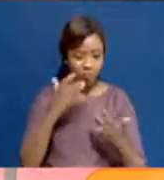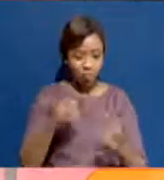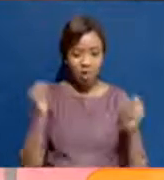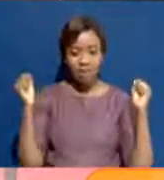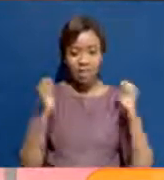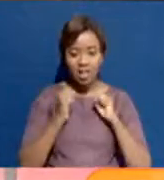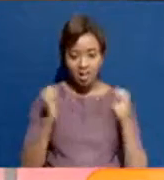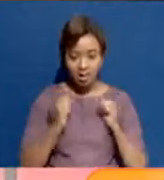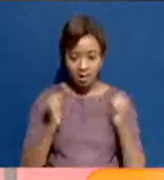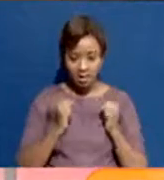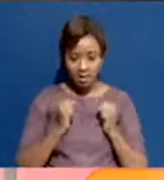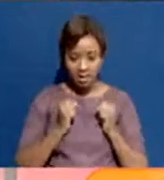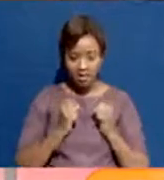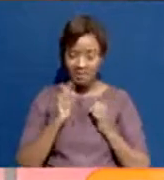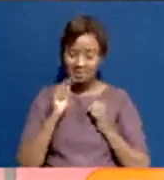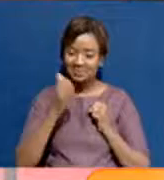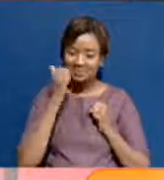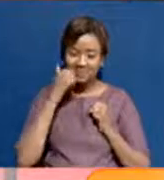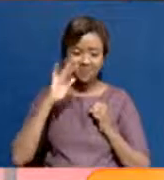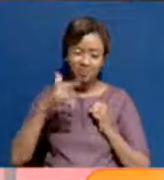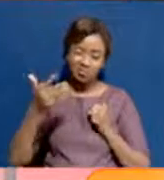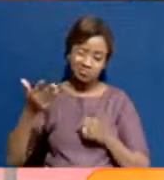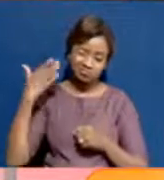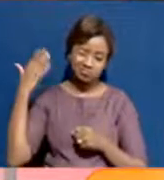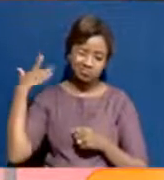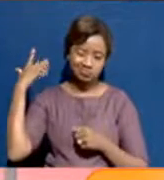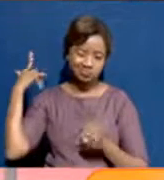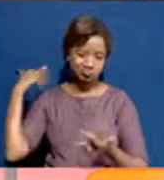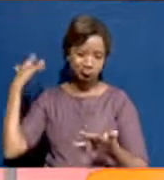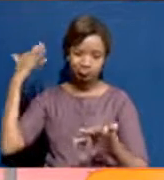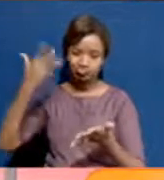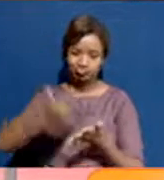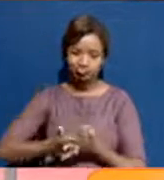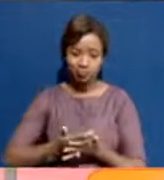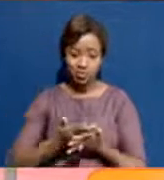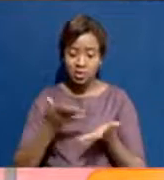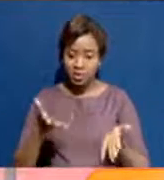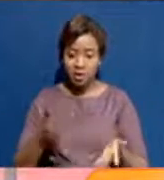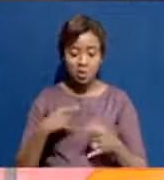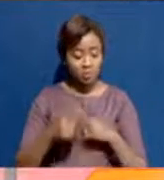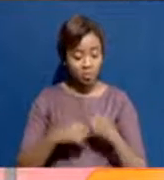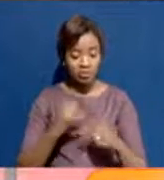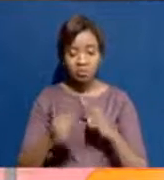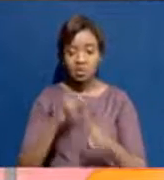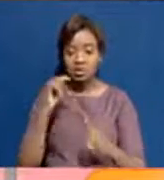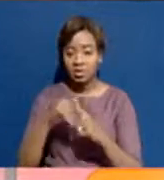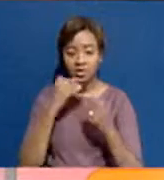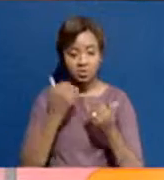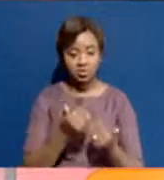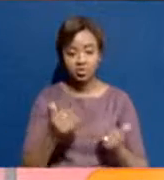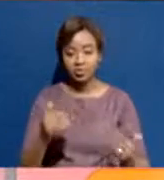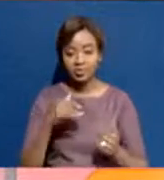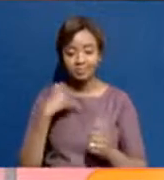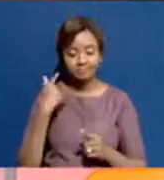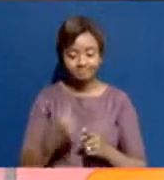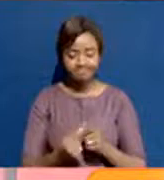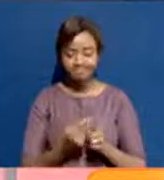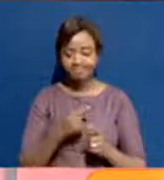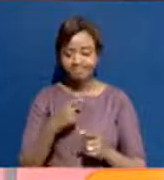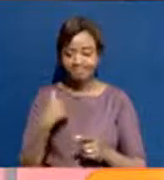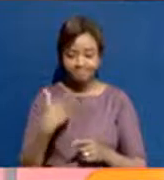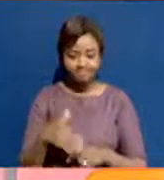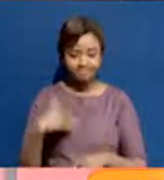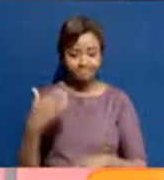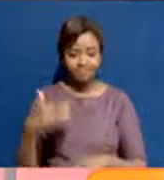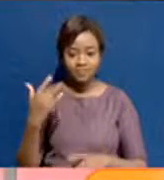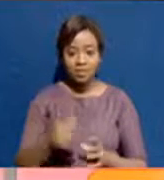the world's oldest and deadliest diseases, which still kills a child every minute. Now, nearly half of the